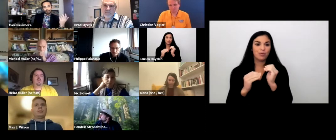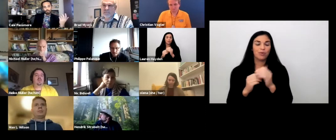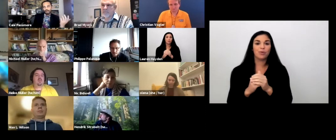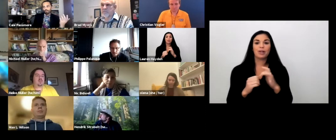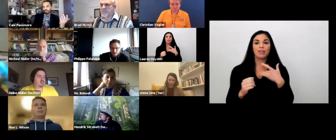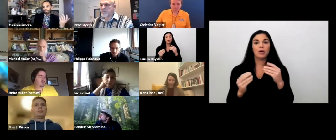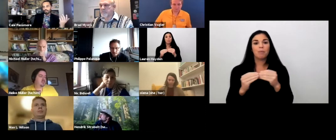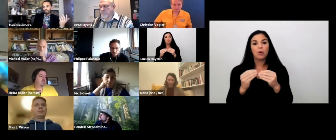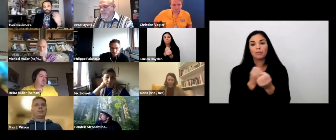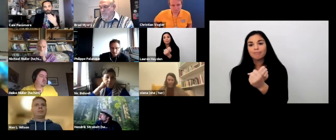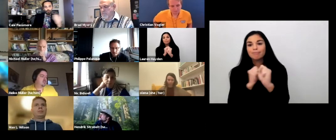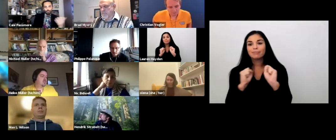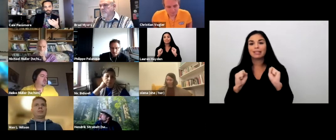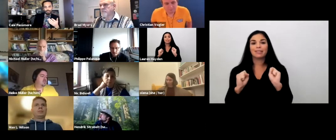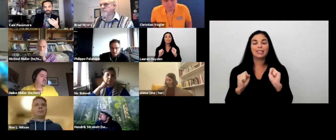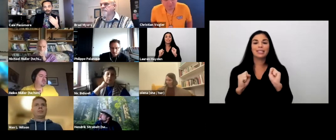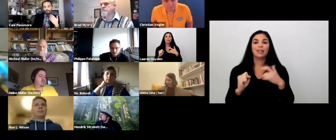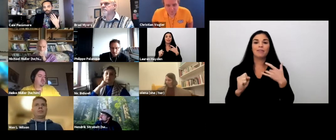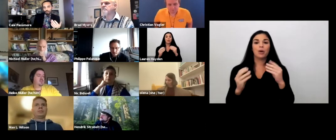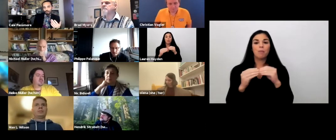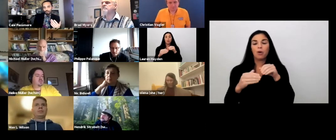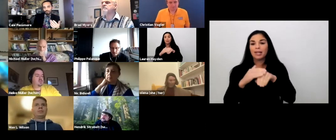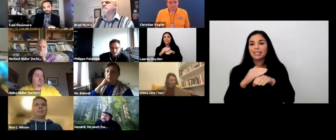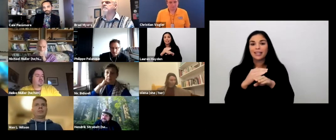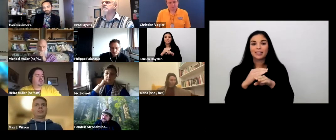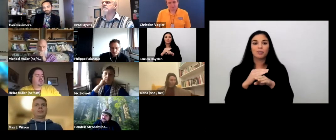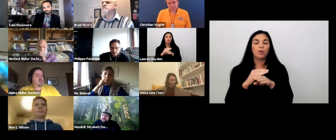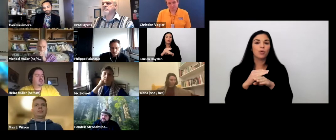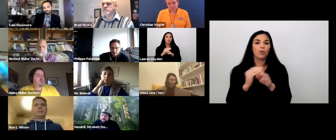accessibility around the virtual spaces that allow for networking?